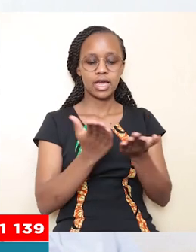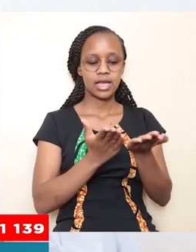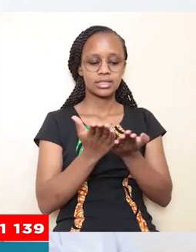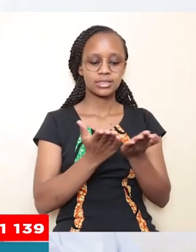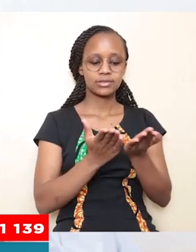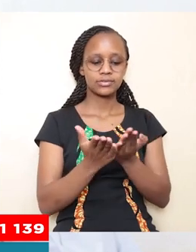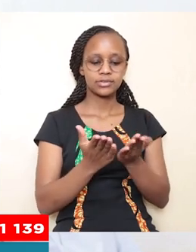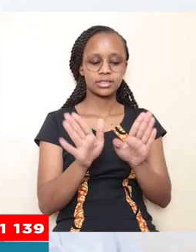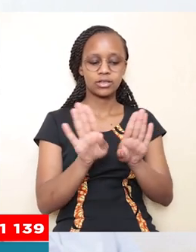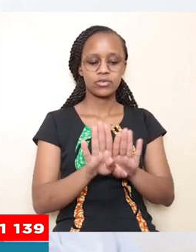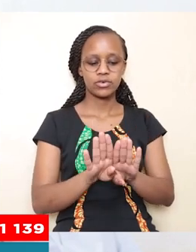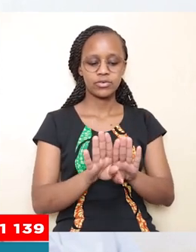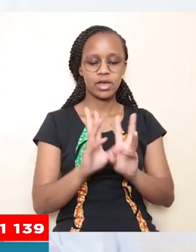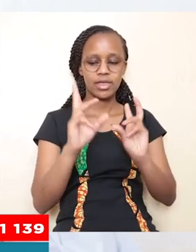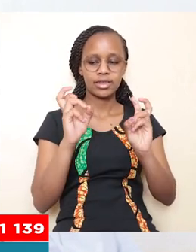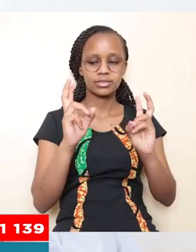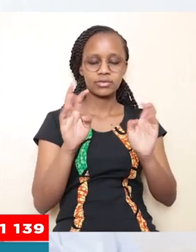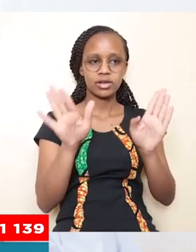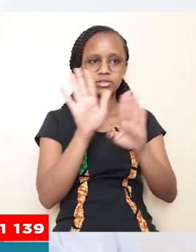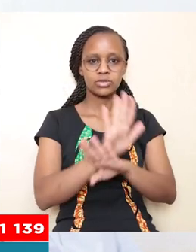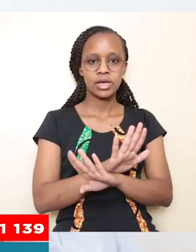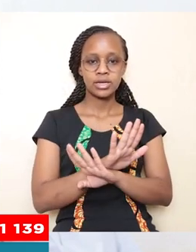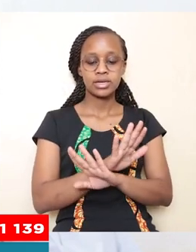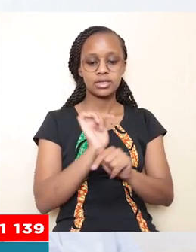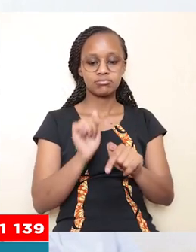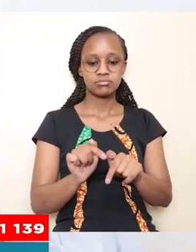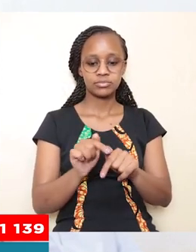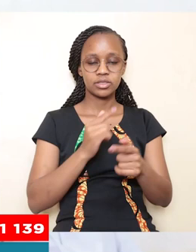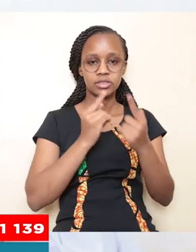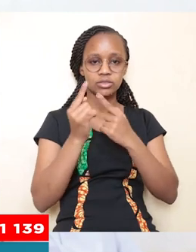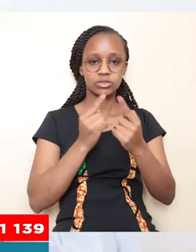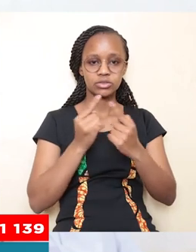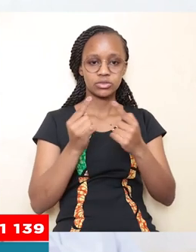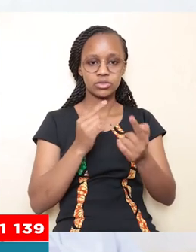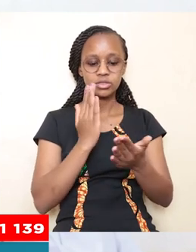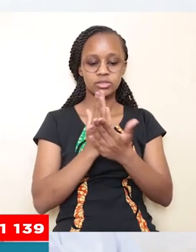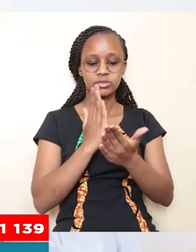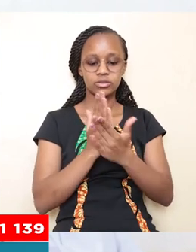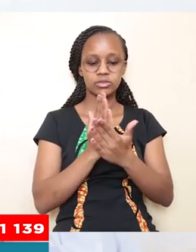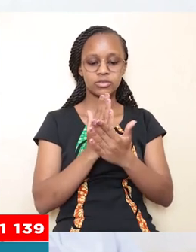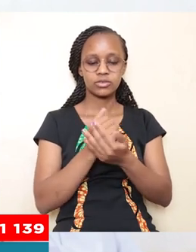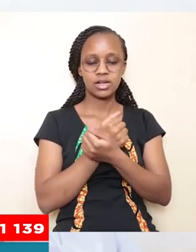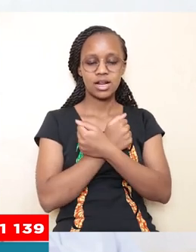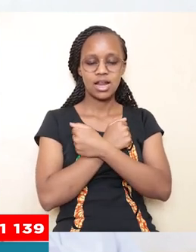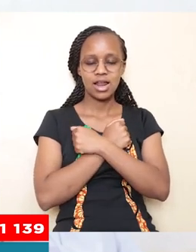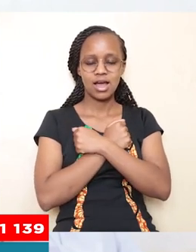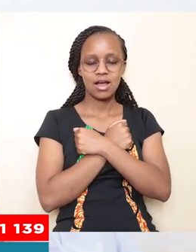closure mass. And the theme for tonight is speaking the truth in